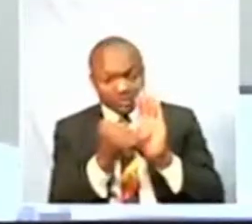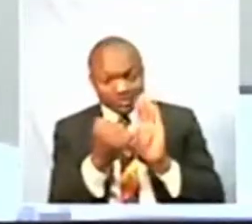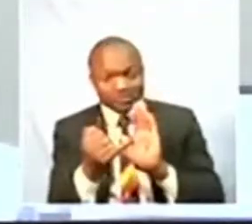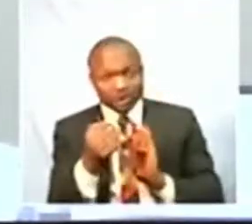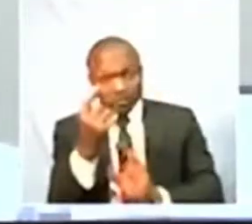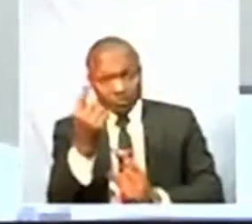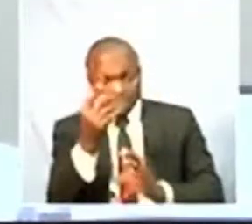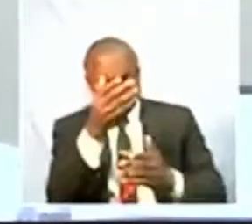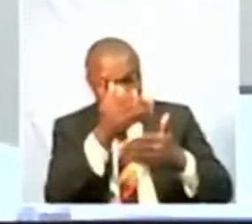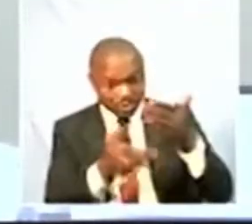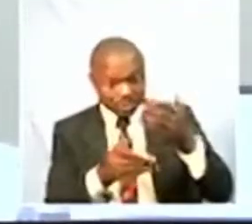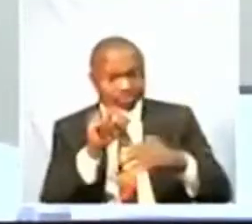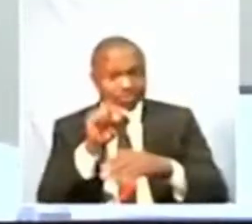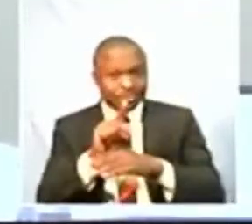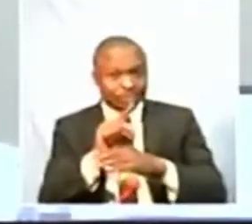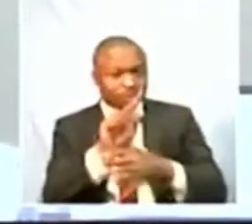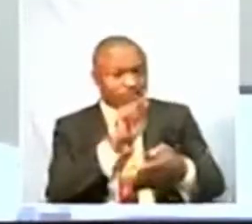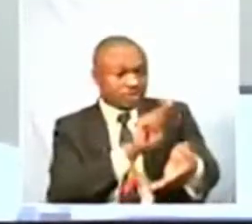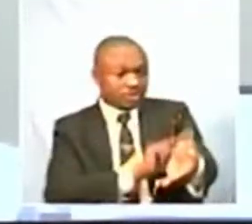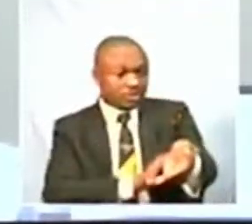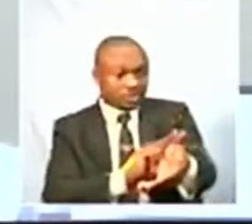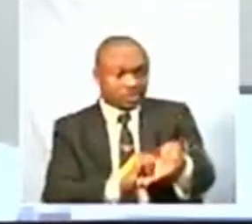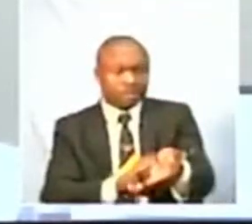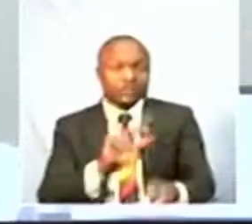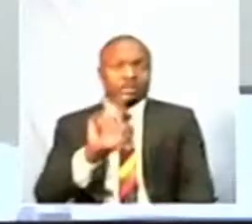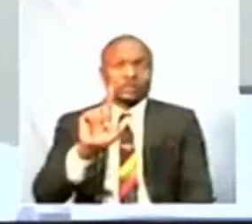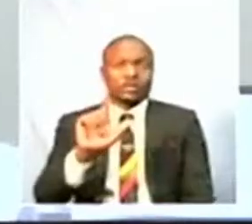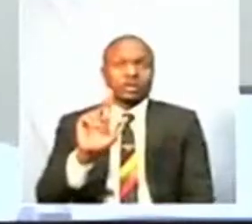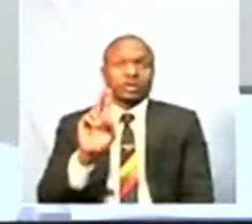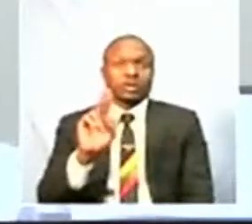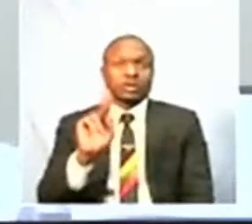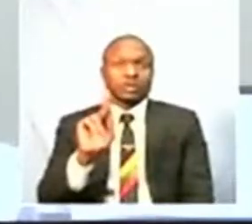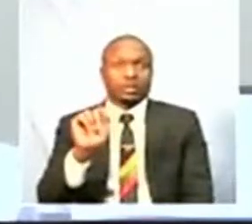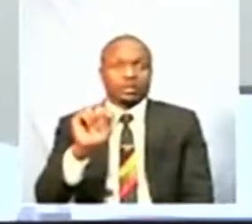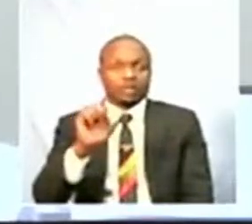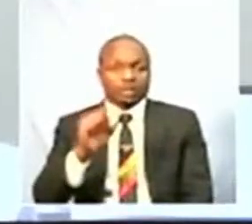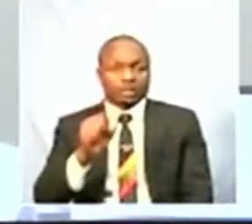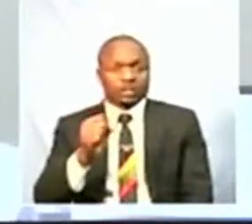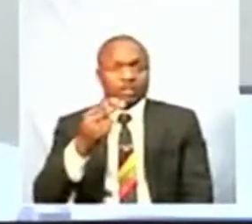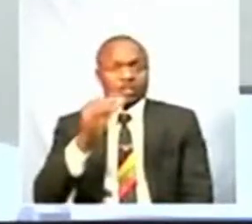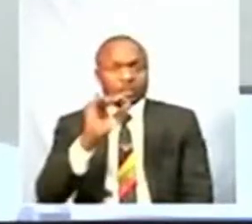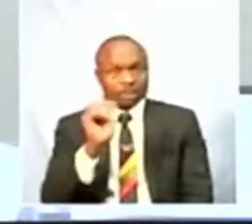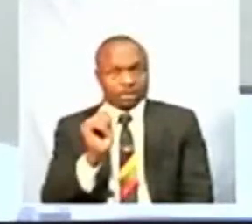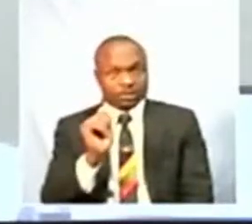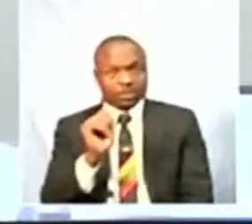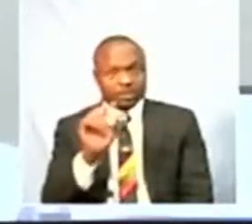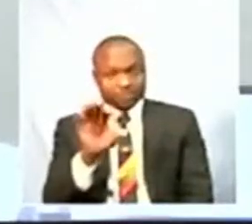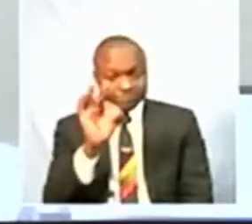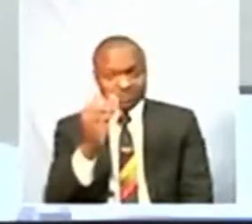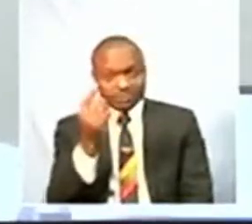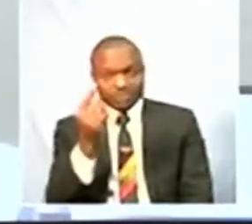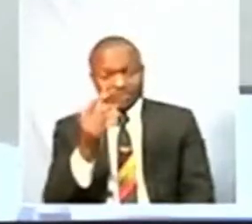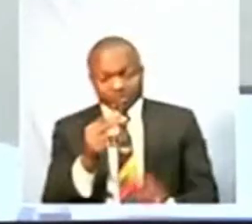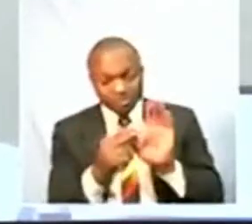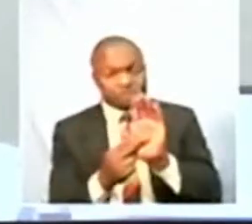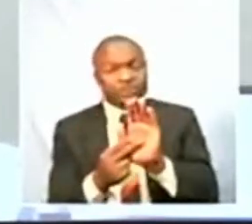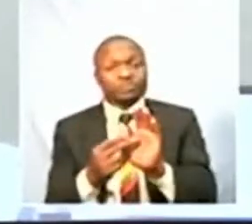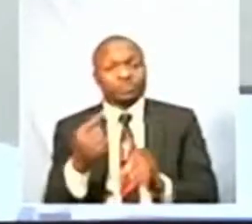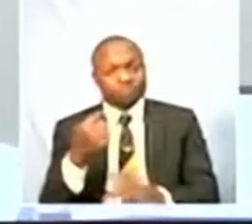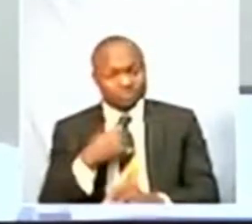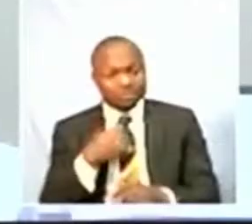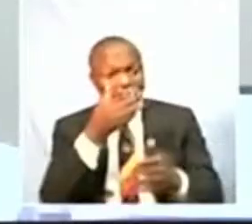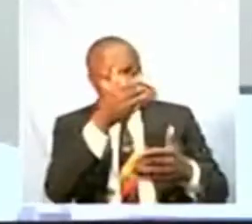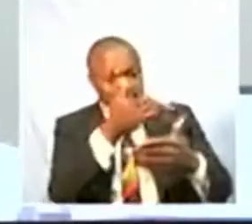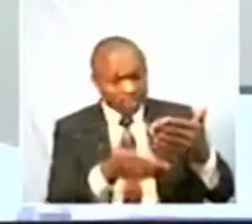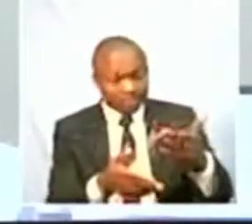these projects for KASAMA and the Lukasha, you pick one. Tell me that these other, I've